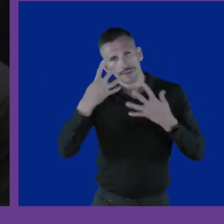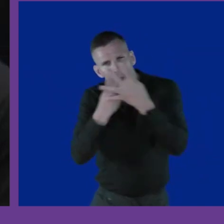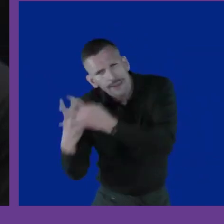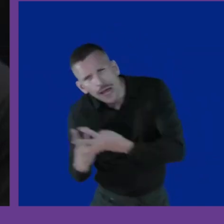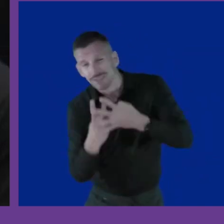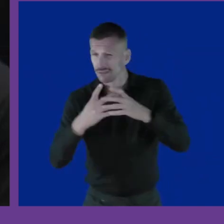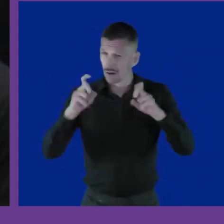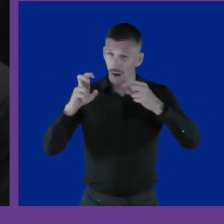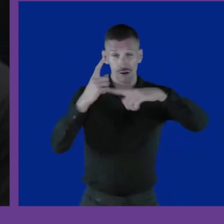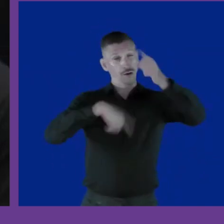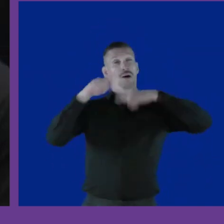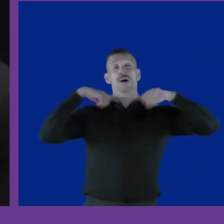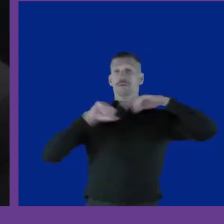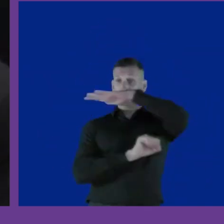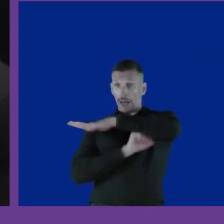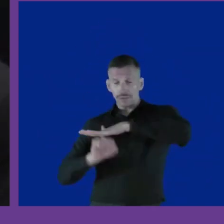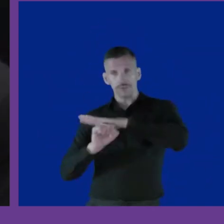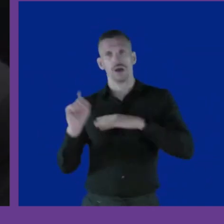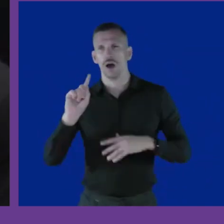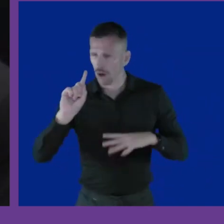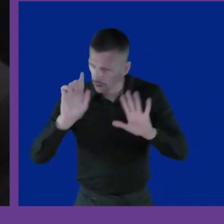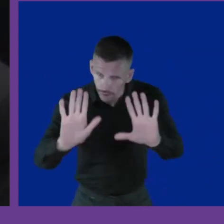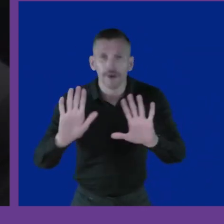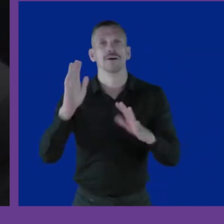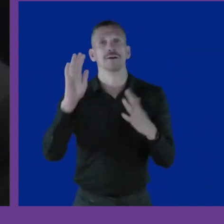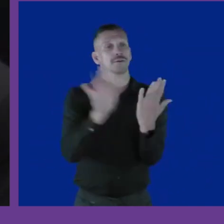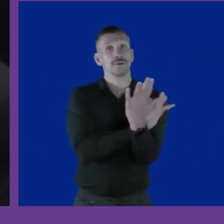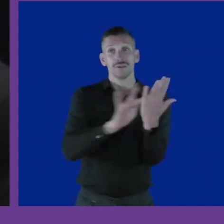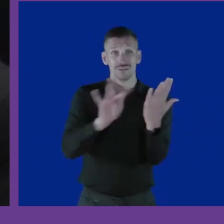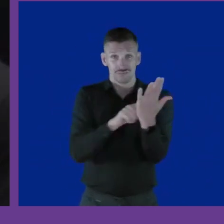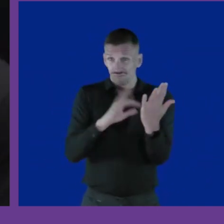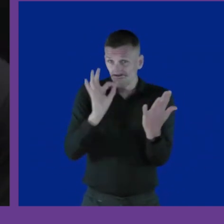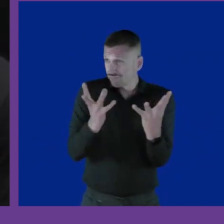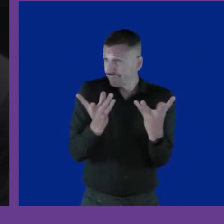you can do very quickly and actually improve accessibility.